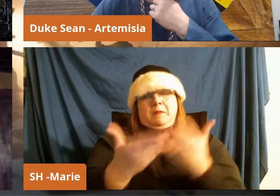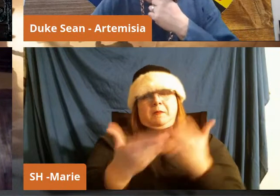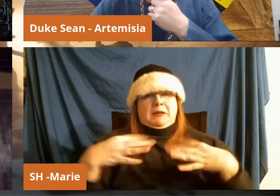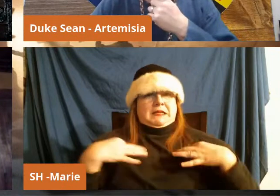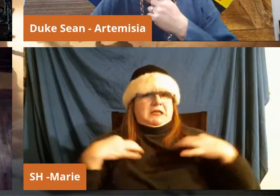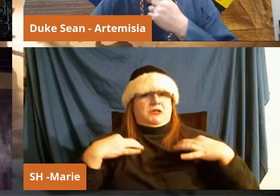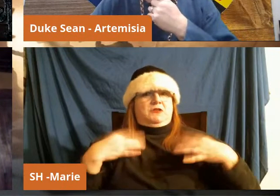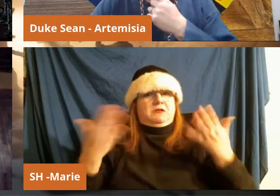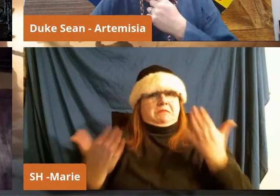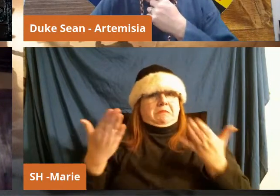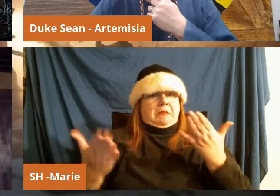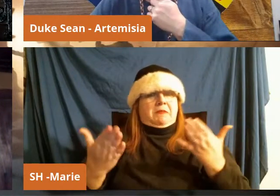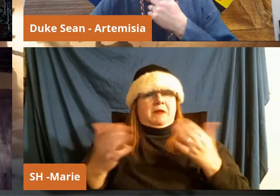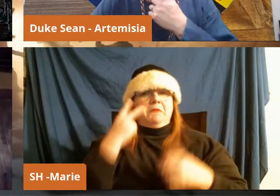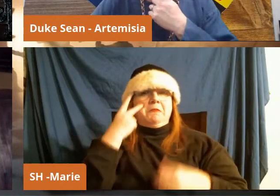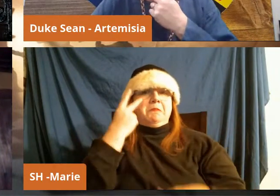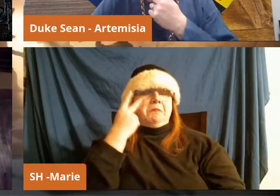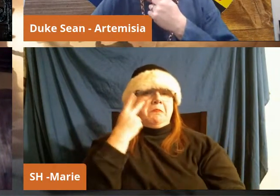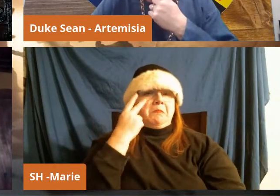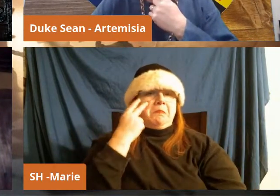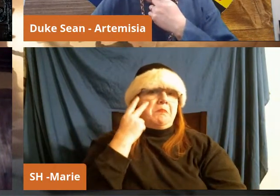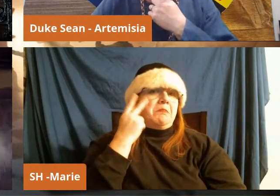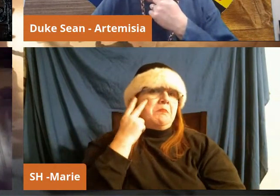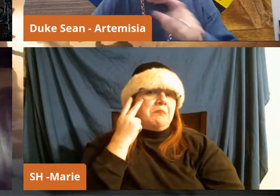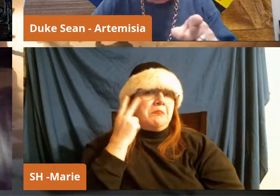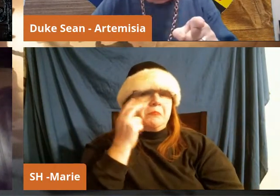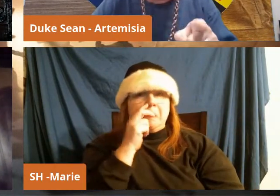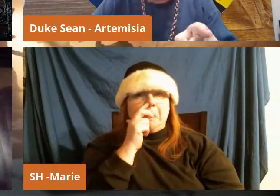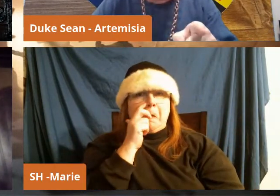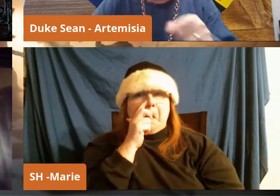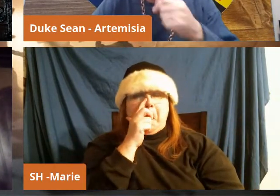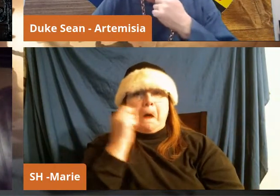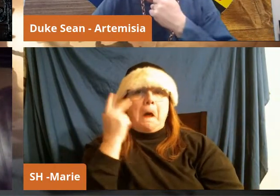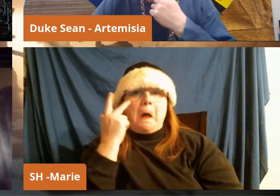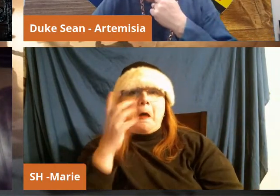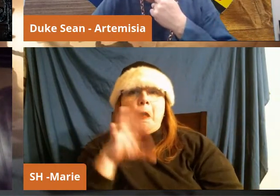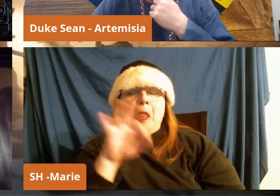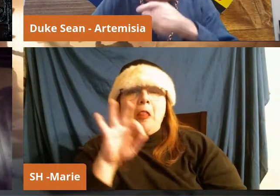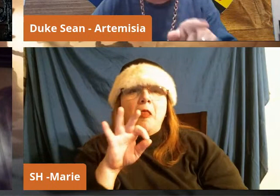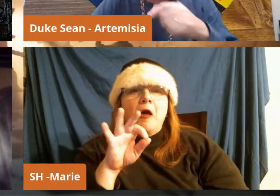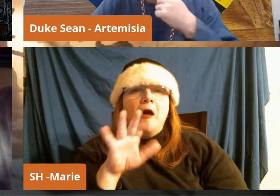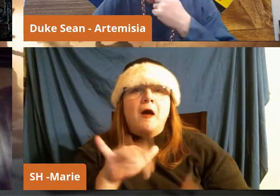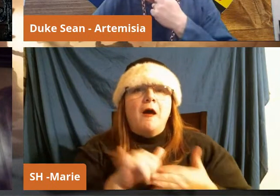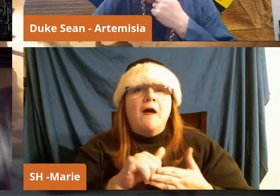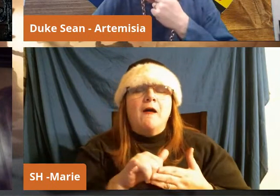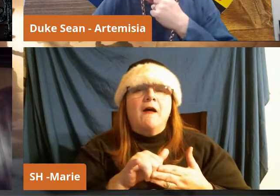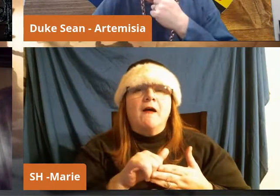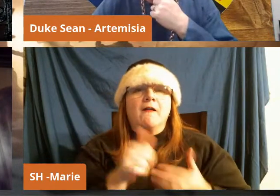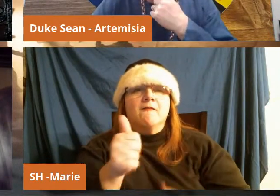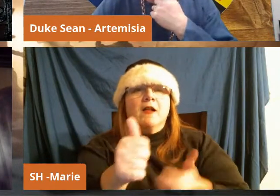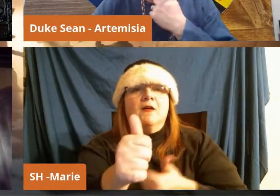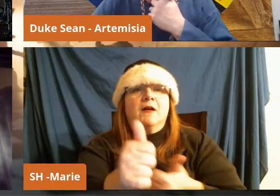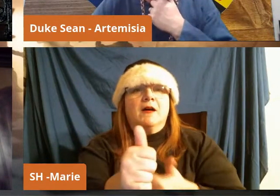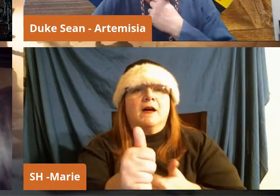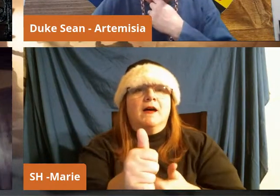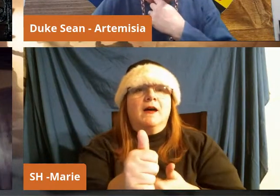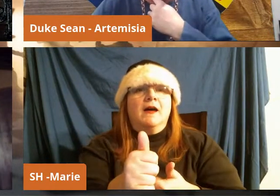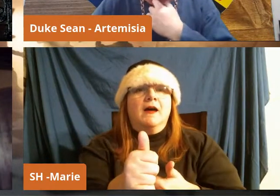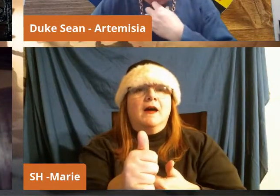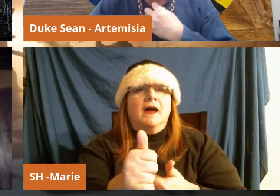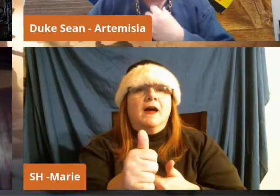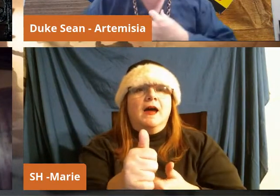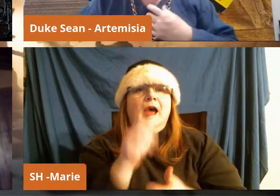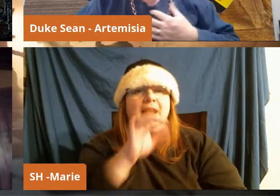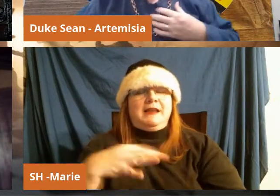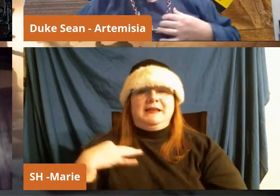coming. We'll see. Yeah, I got a thought on that. Let's do a follow up after. Yeah, definitely. Because I need